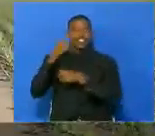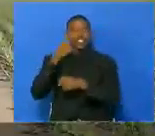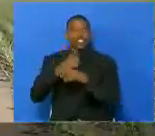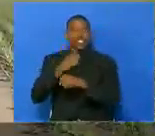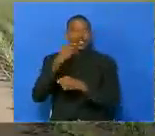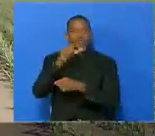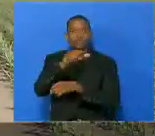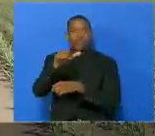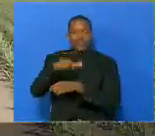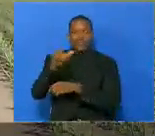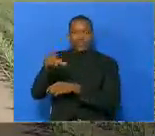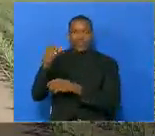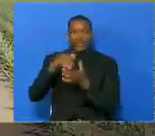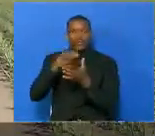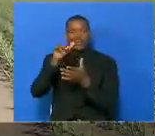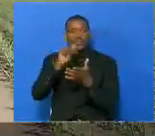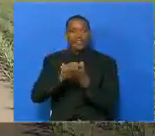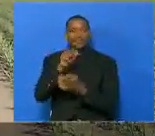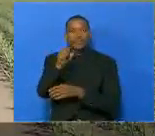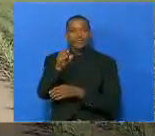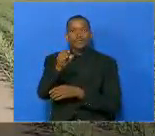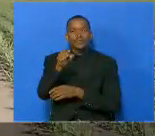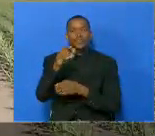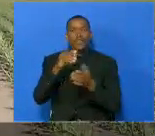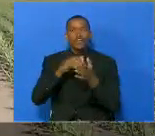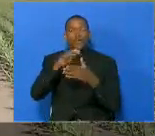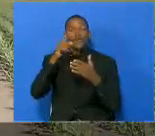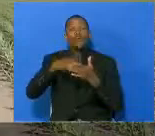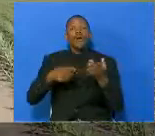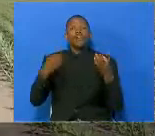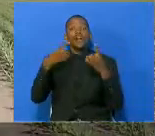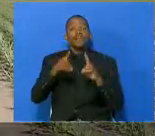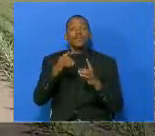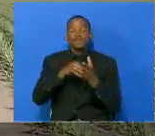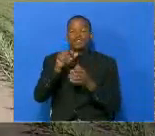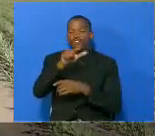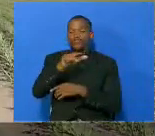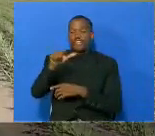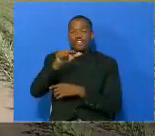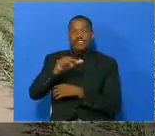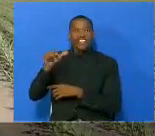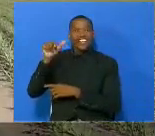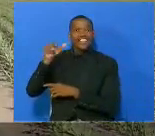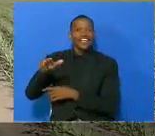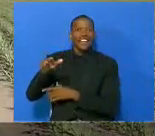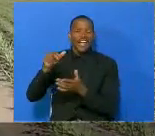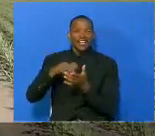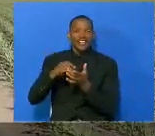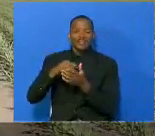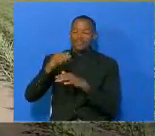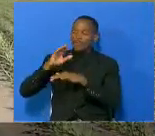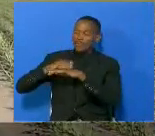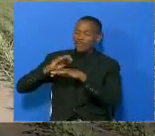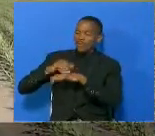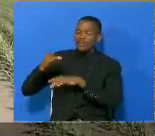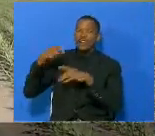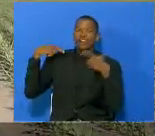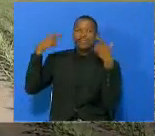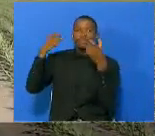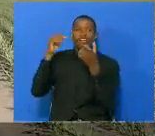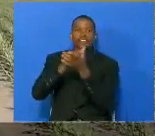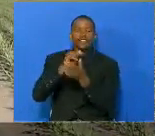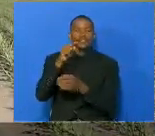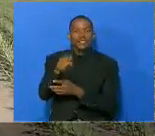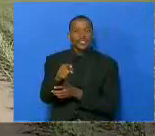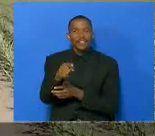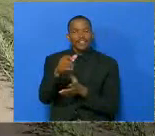a very severe drought as well. What happened was at the end of 2023 We were warned by government that next year will be